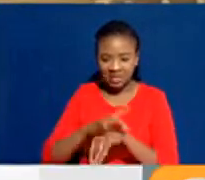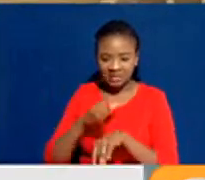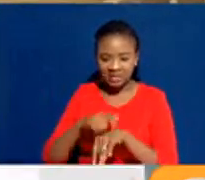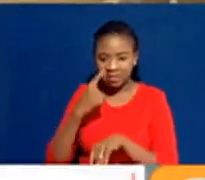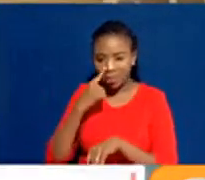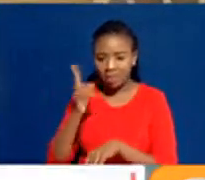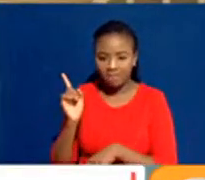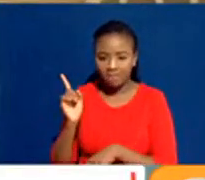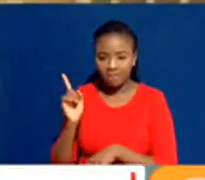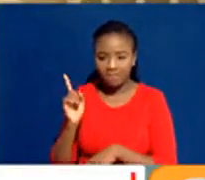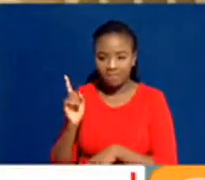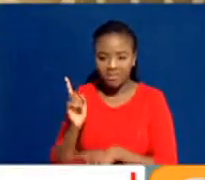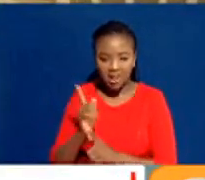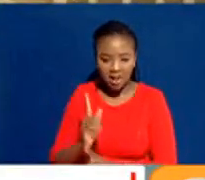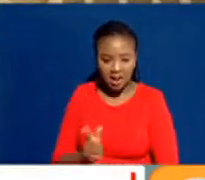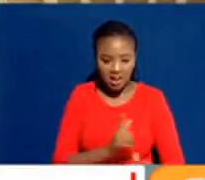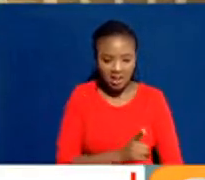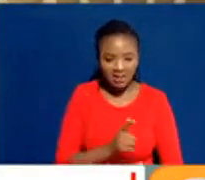Nilikonjaga miguu,